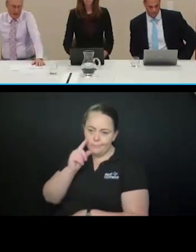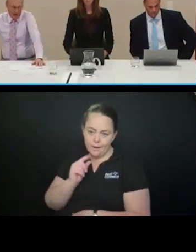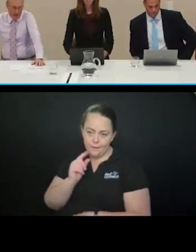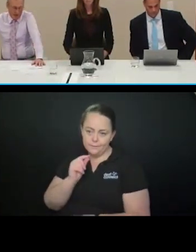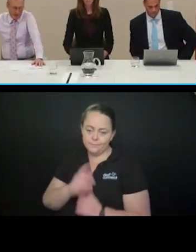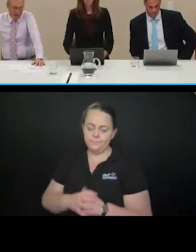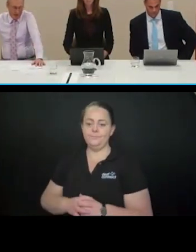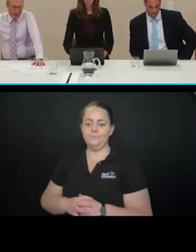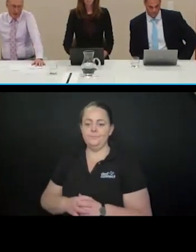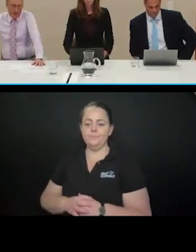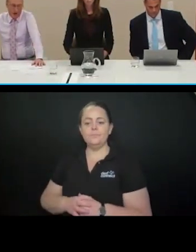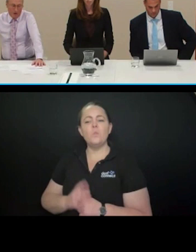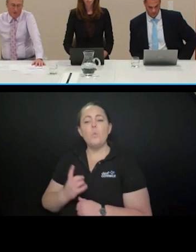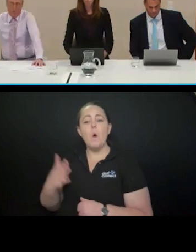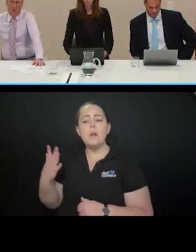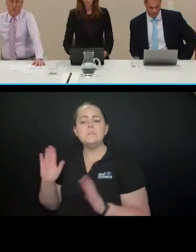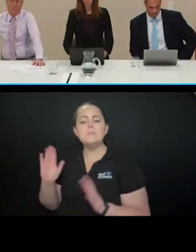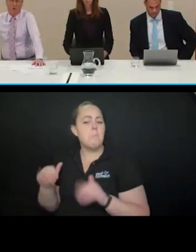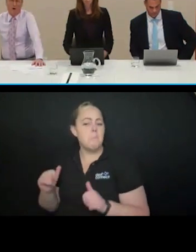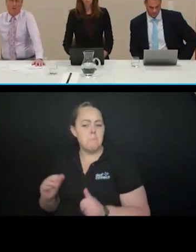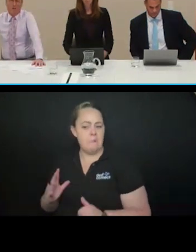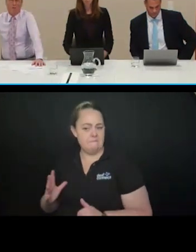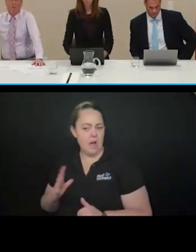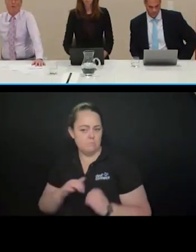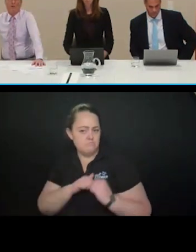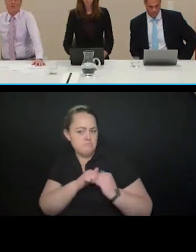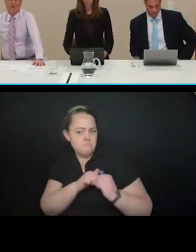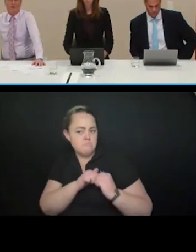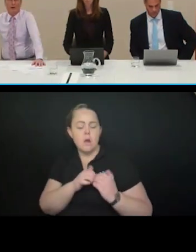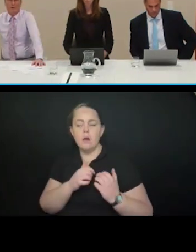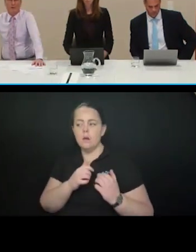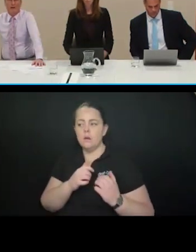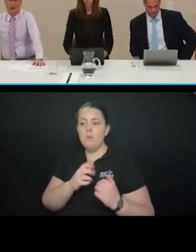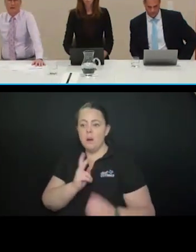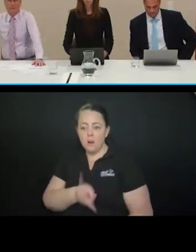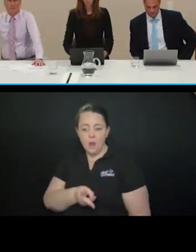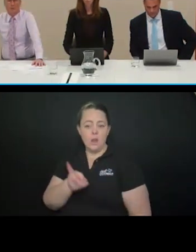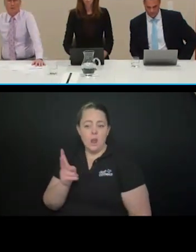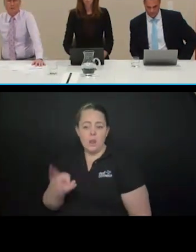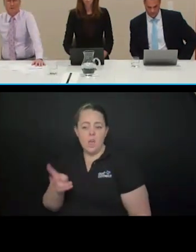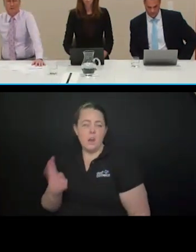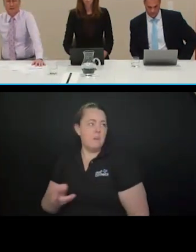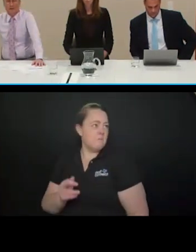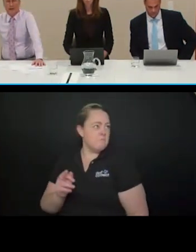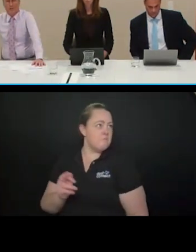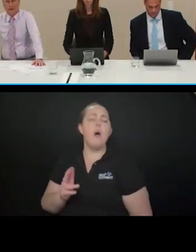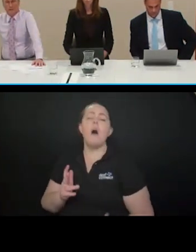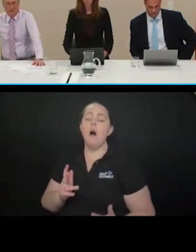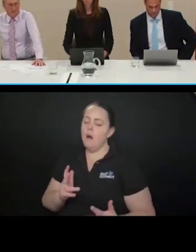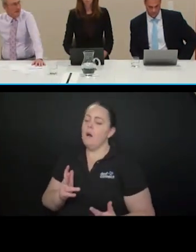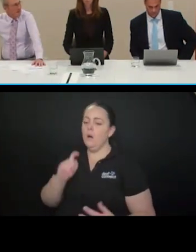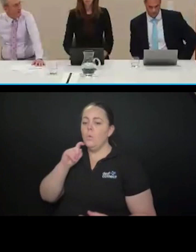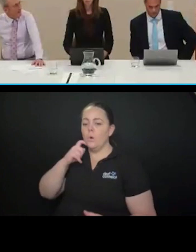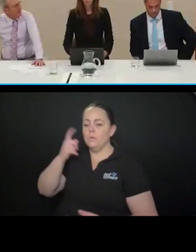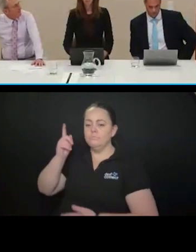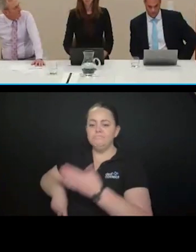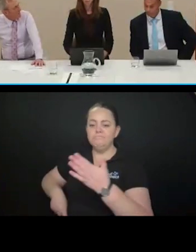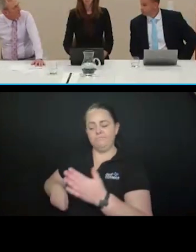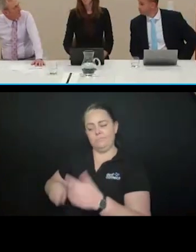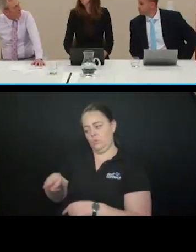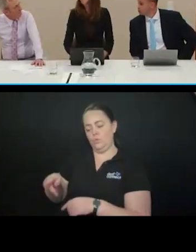things like issuing a notice of non-compliance, but we will consider those as a proportionate regulator with other